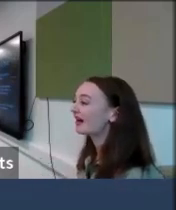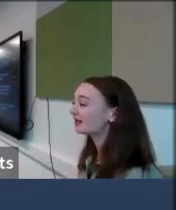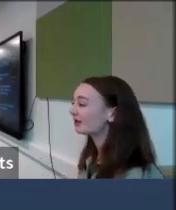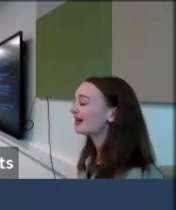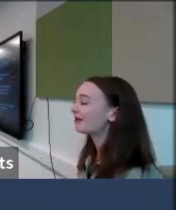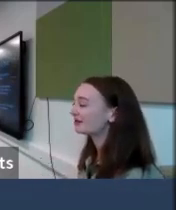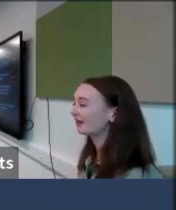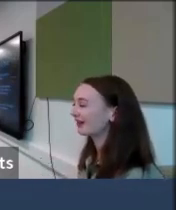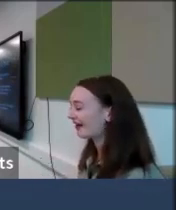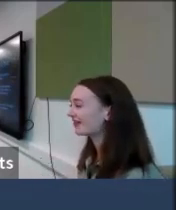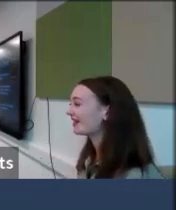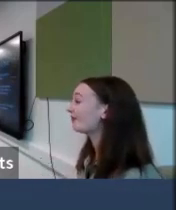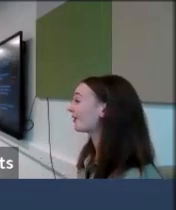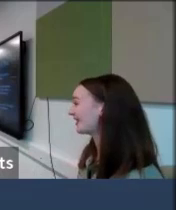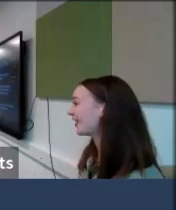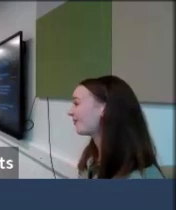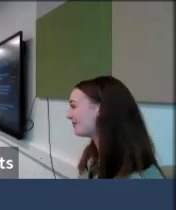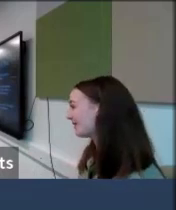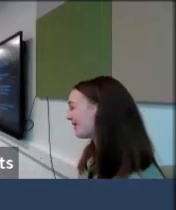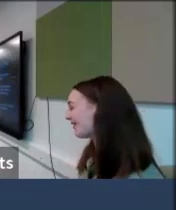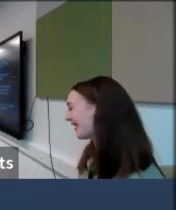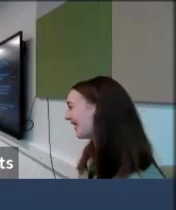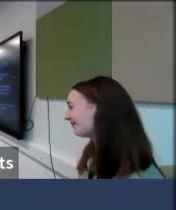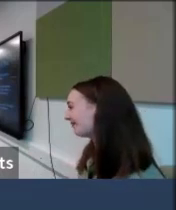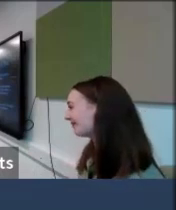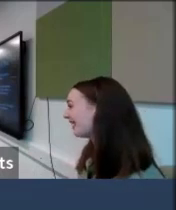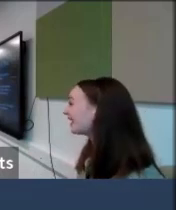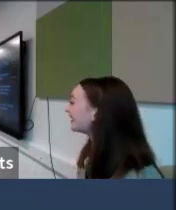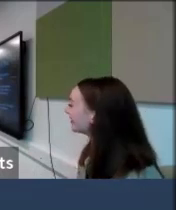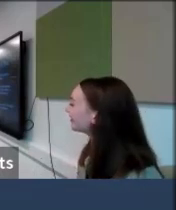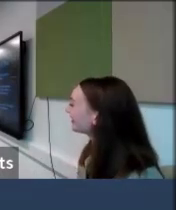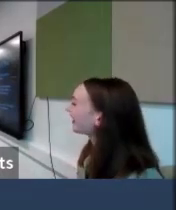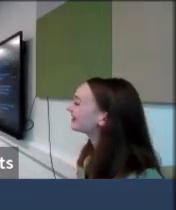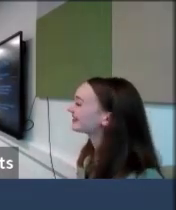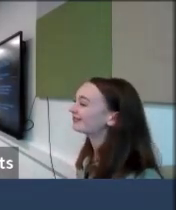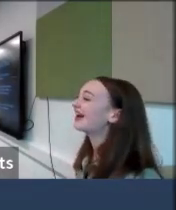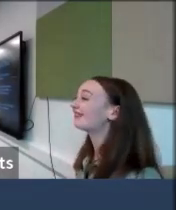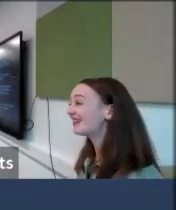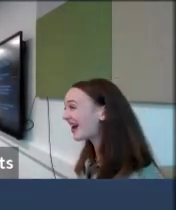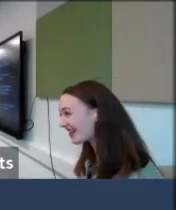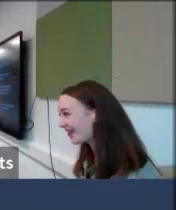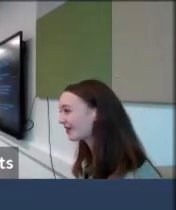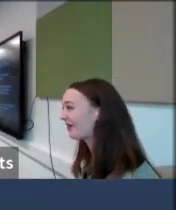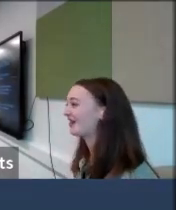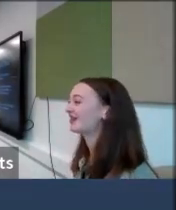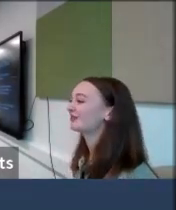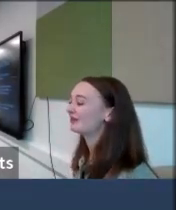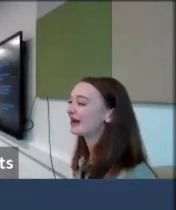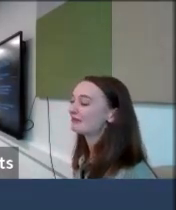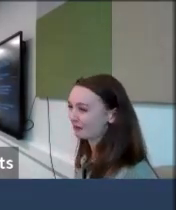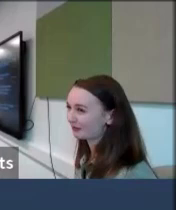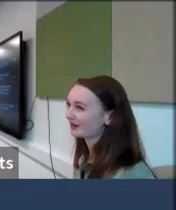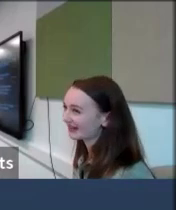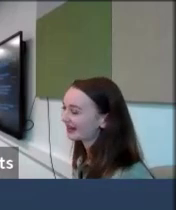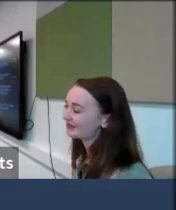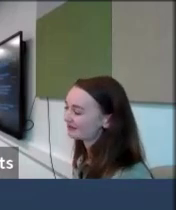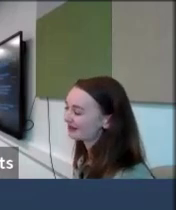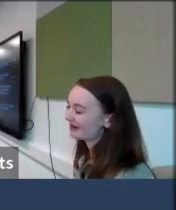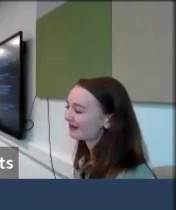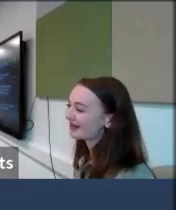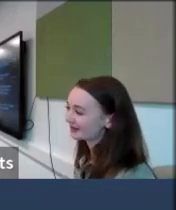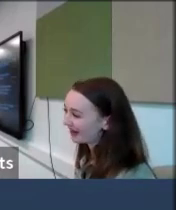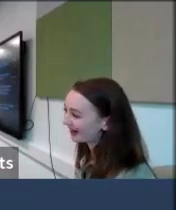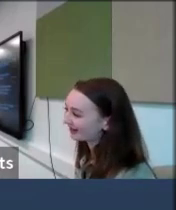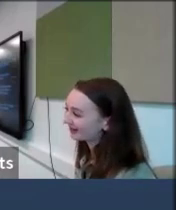experience somewhere, you can absolutely guarantee that we're going to tell people about it. It's also the case that if we have a negative experience somewhere, we're probably going to tell